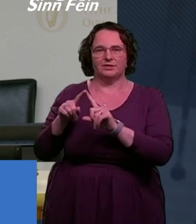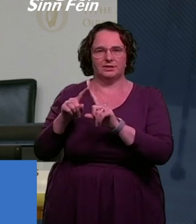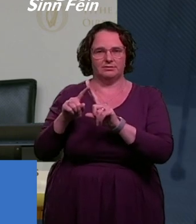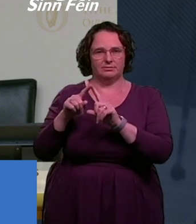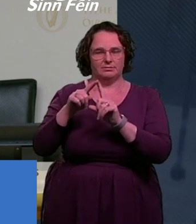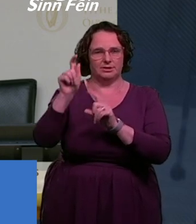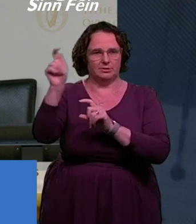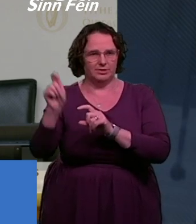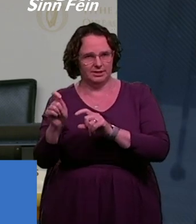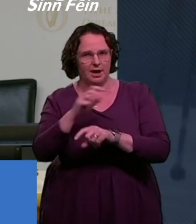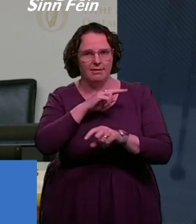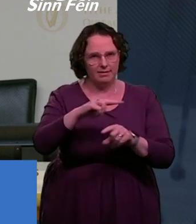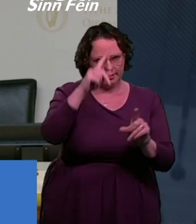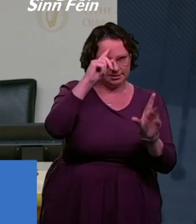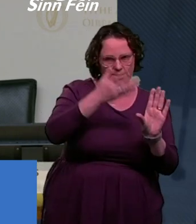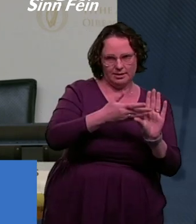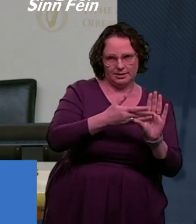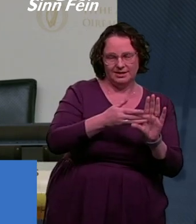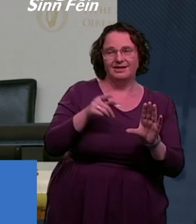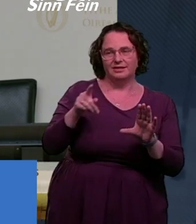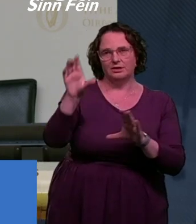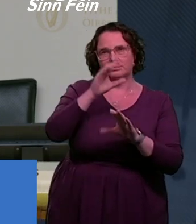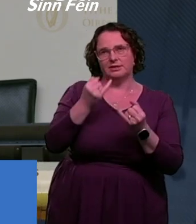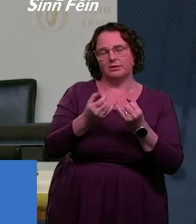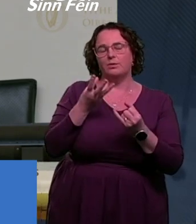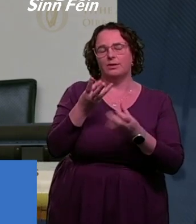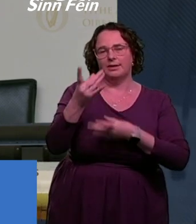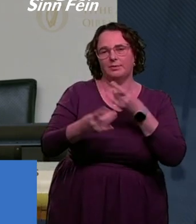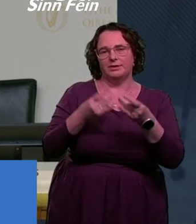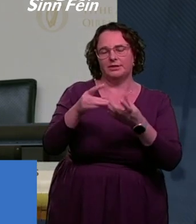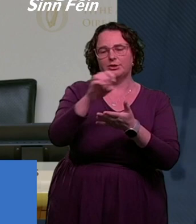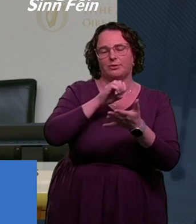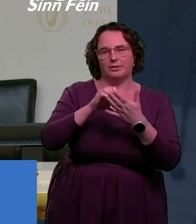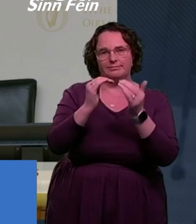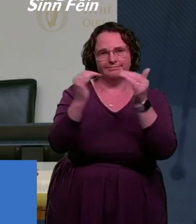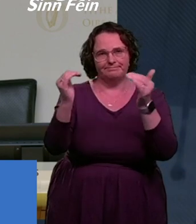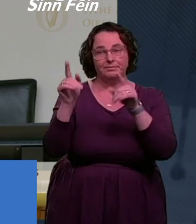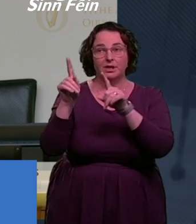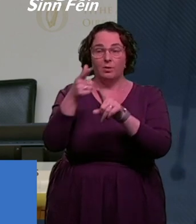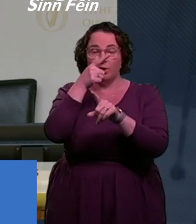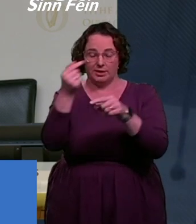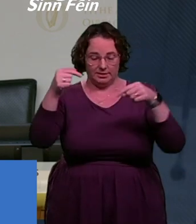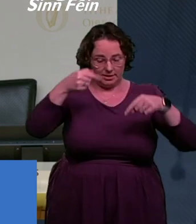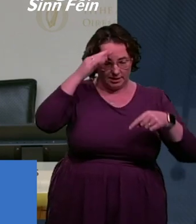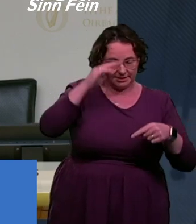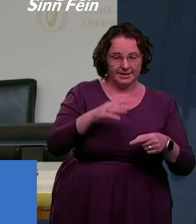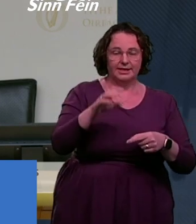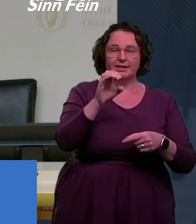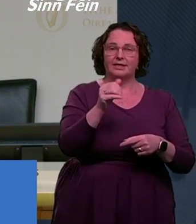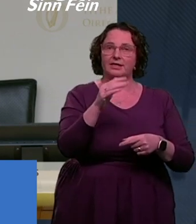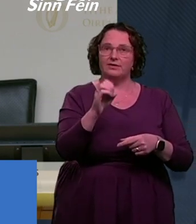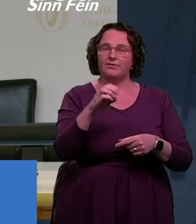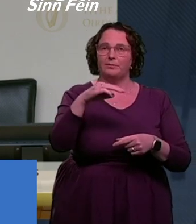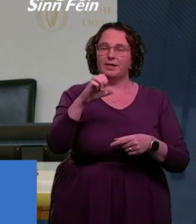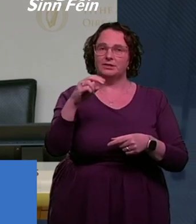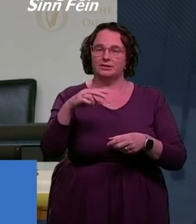happening, what is likely to happen at a European level. We're lucky in Ireland in the sense that Aoife McTiernan, University of